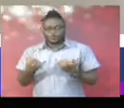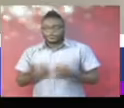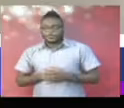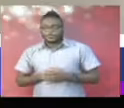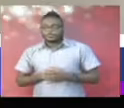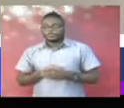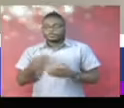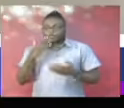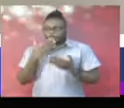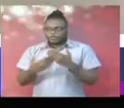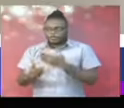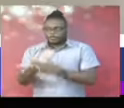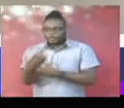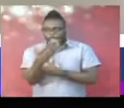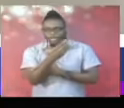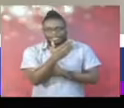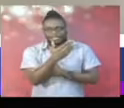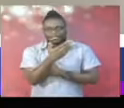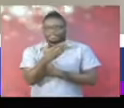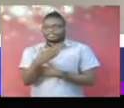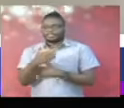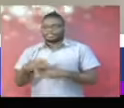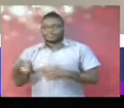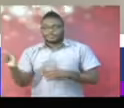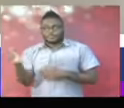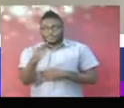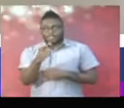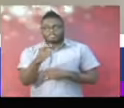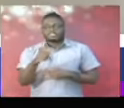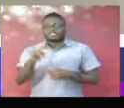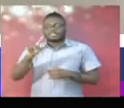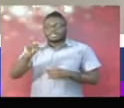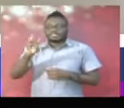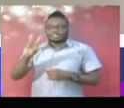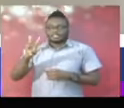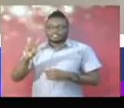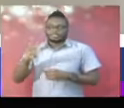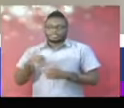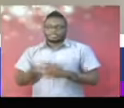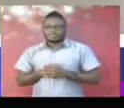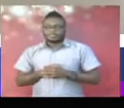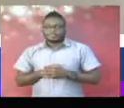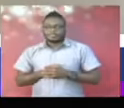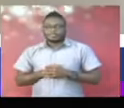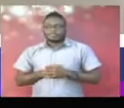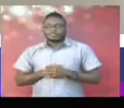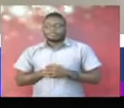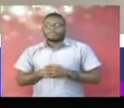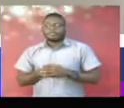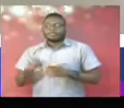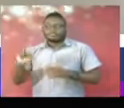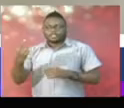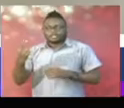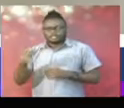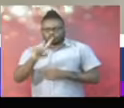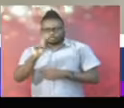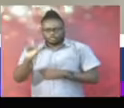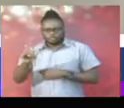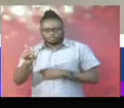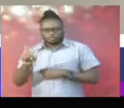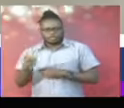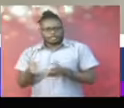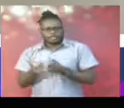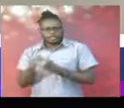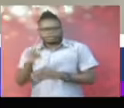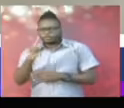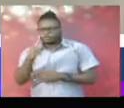morning. Alicia Boucher from TV6 here. My first question, Dr. Parasram, we're seeing what's happening internationally